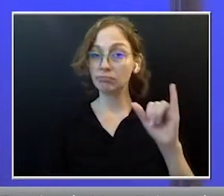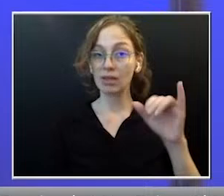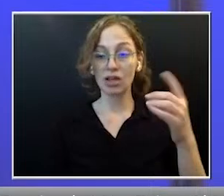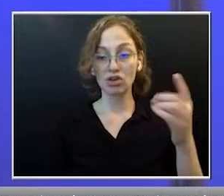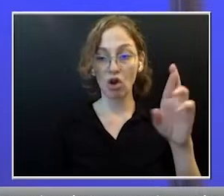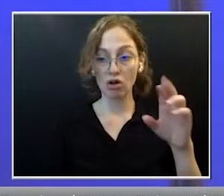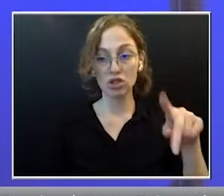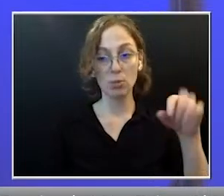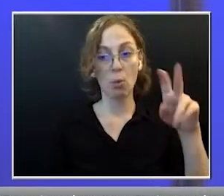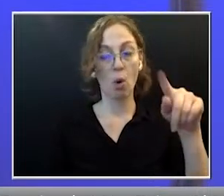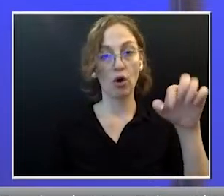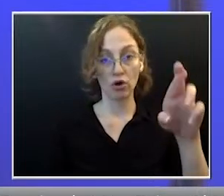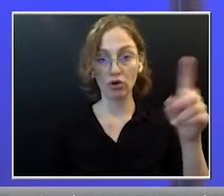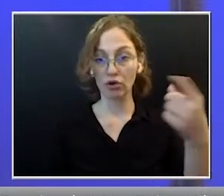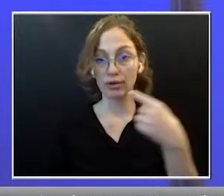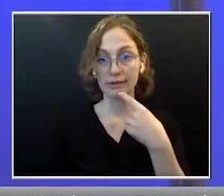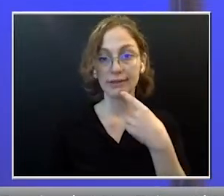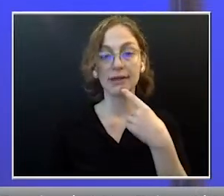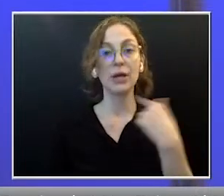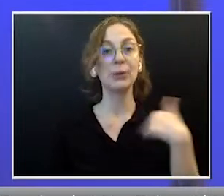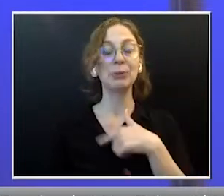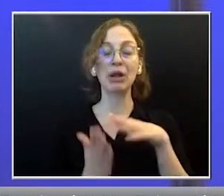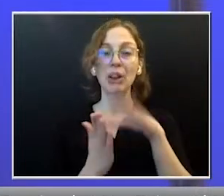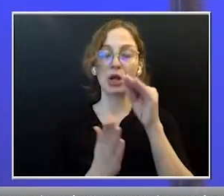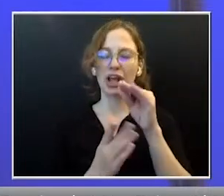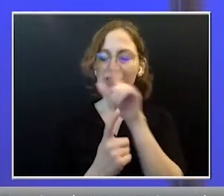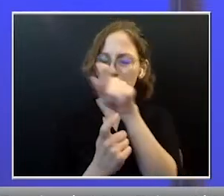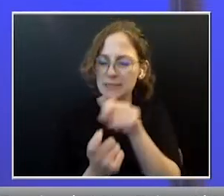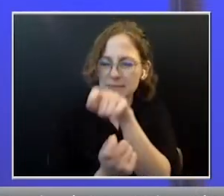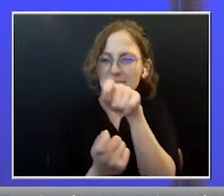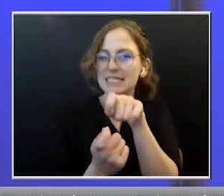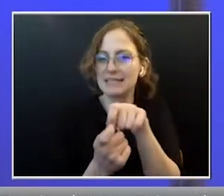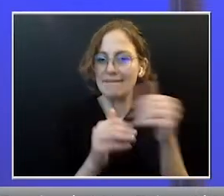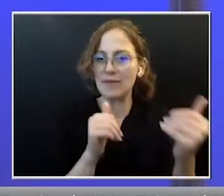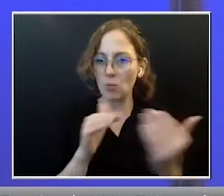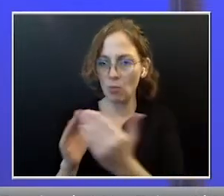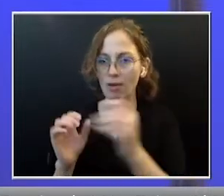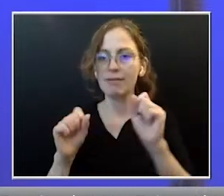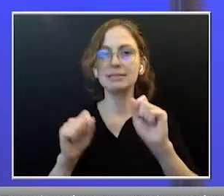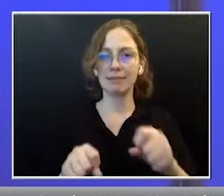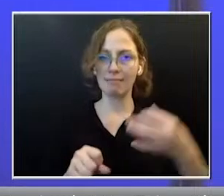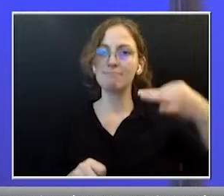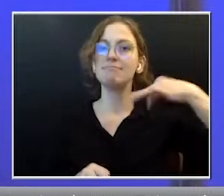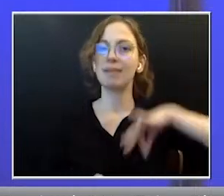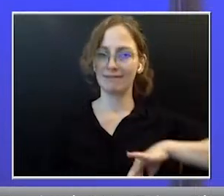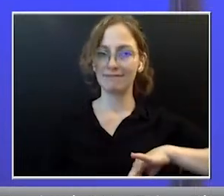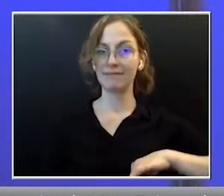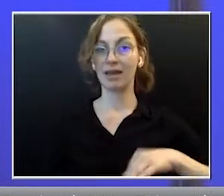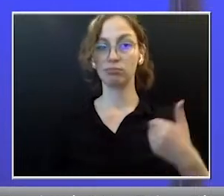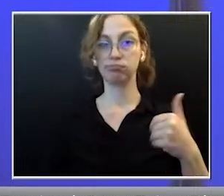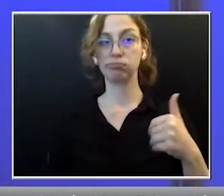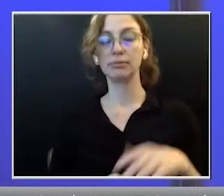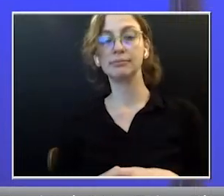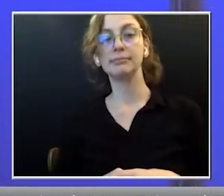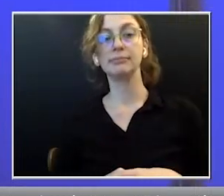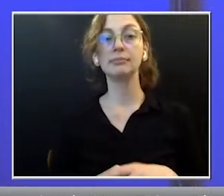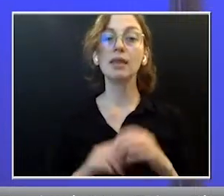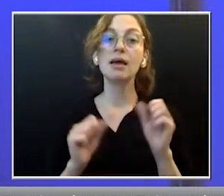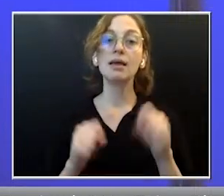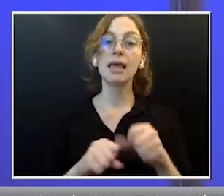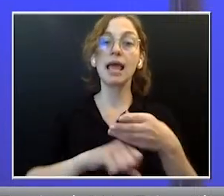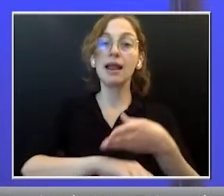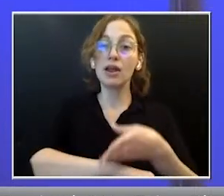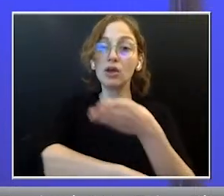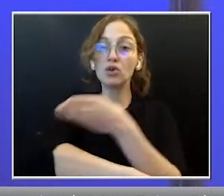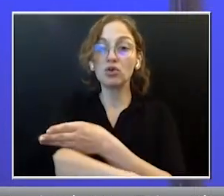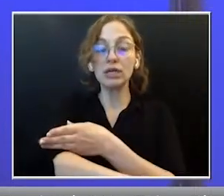some very specific ways that it can benefit. It can help increase the expression of